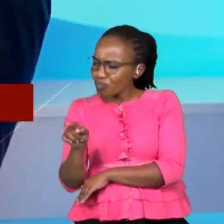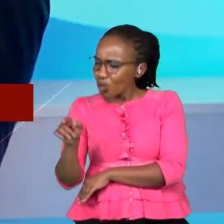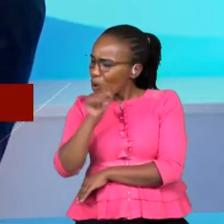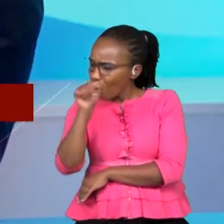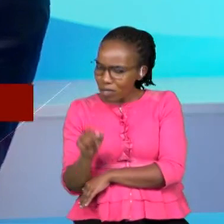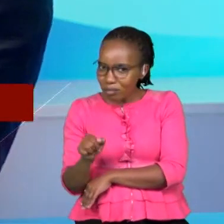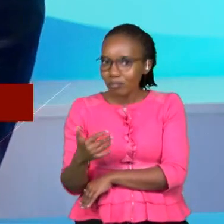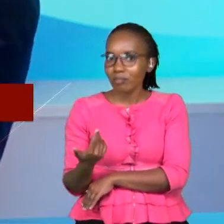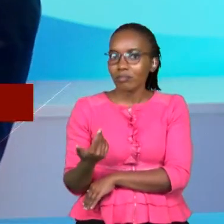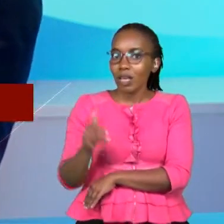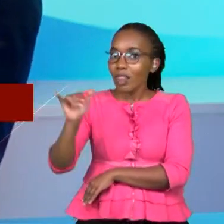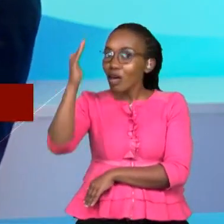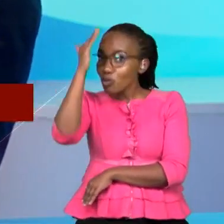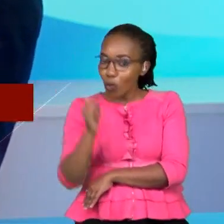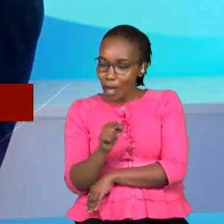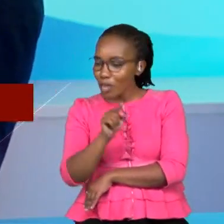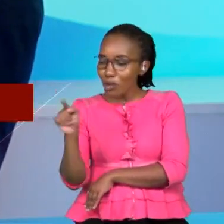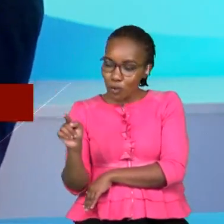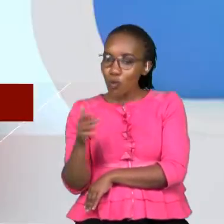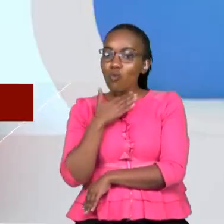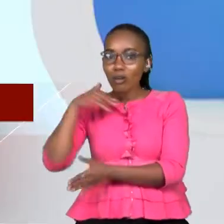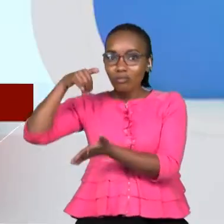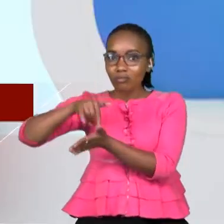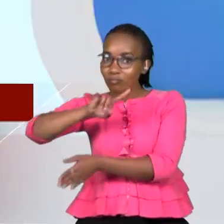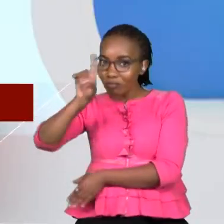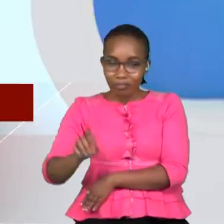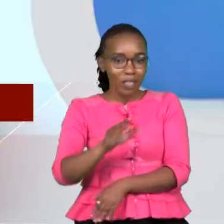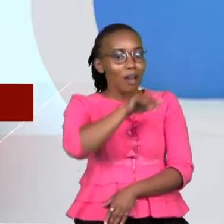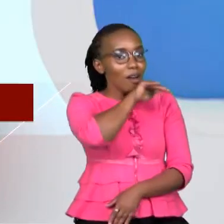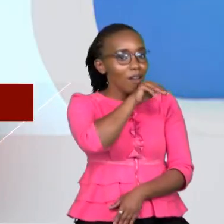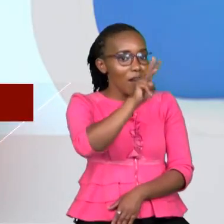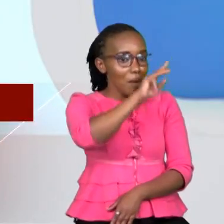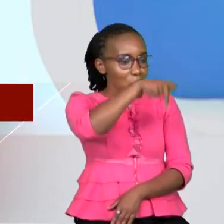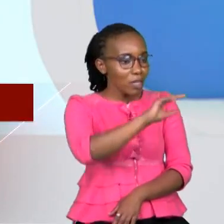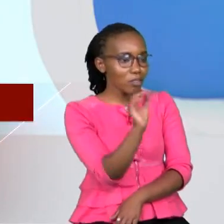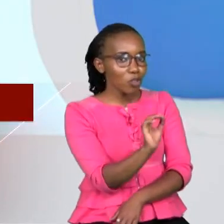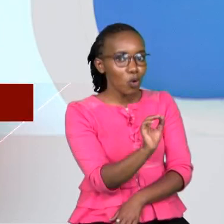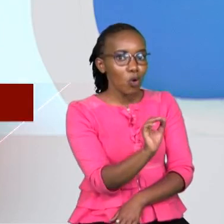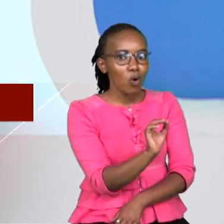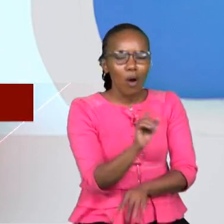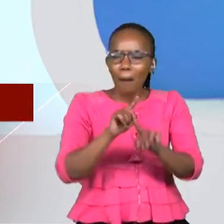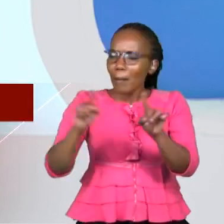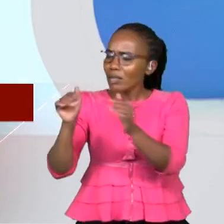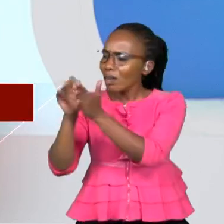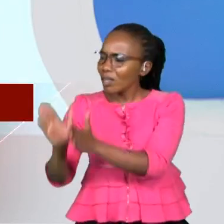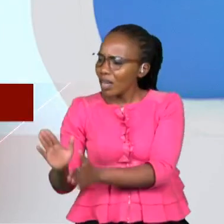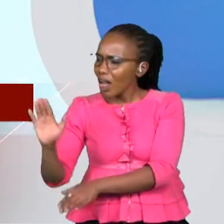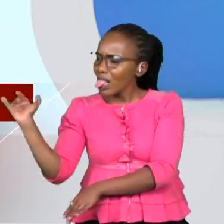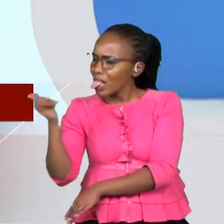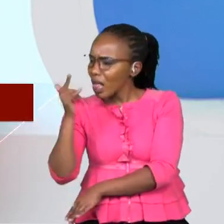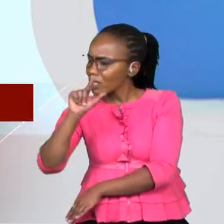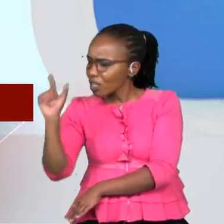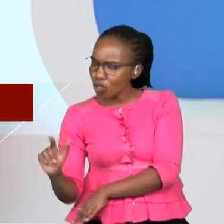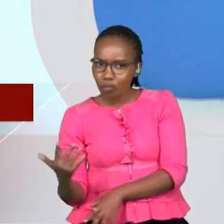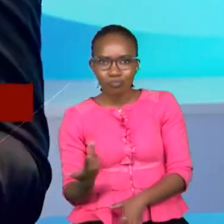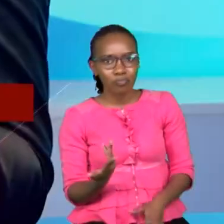old and that's why Raila you want to come and take the mantle? No, Raila is not the MP of Nyando. But Raila is also giving... He's the leader of Nyanza ODM region. No,